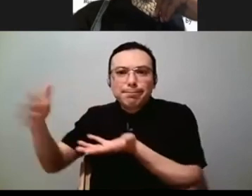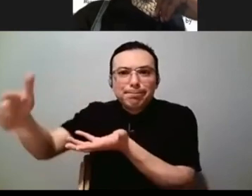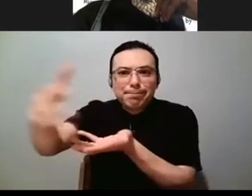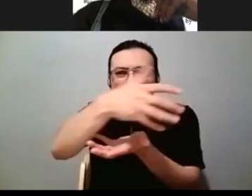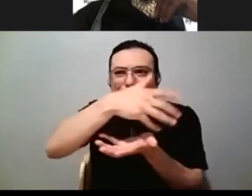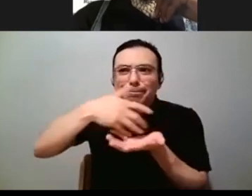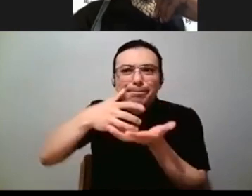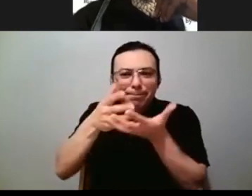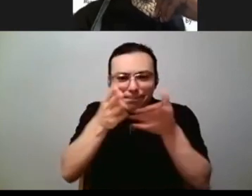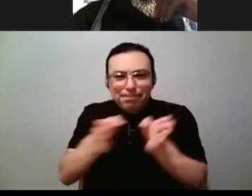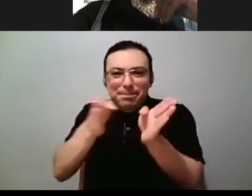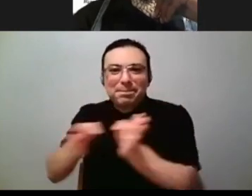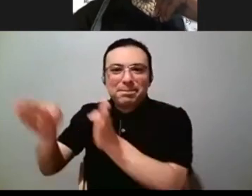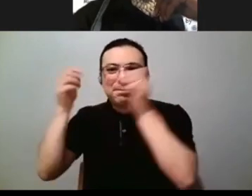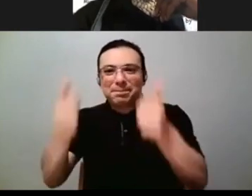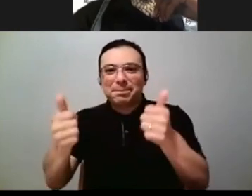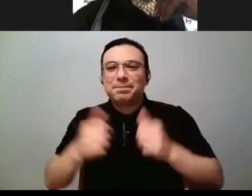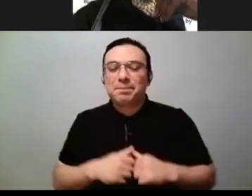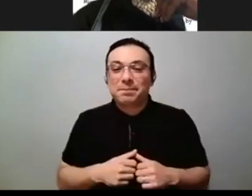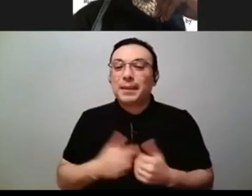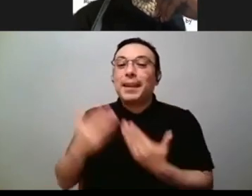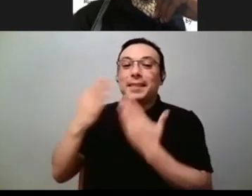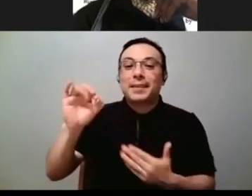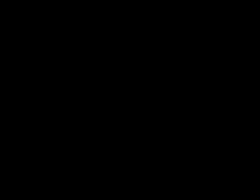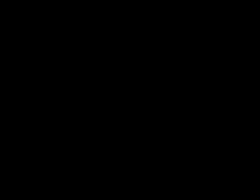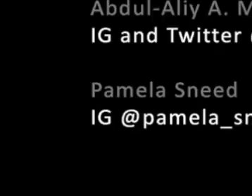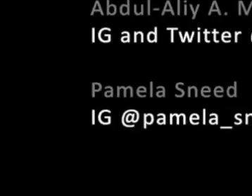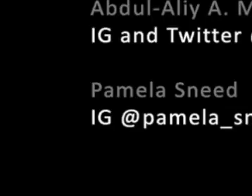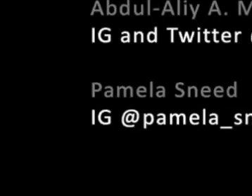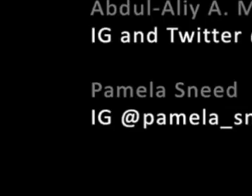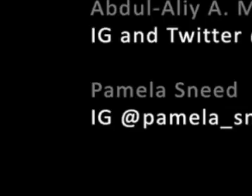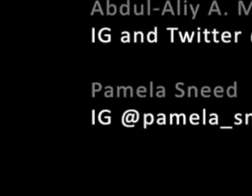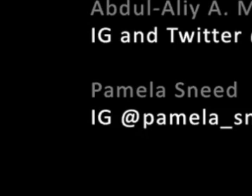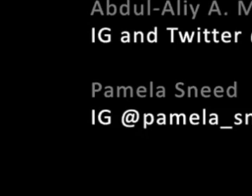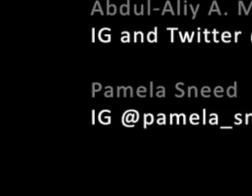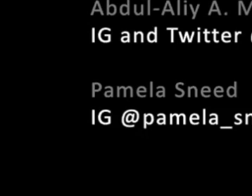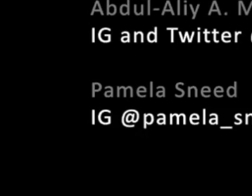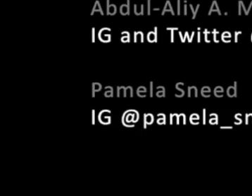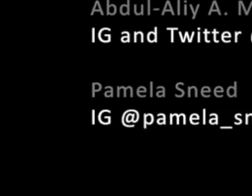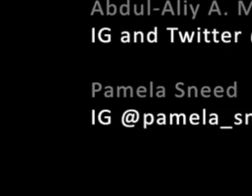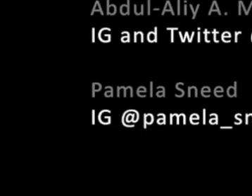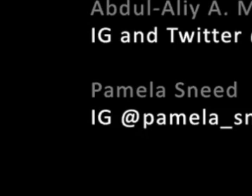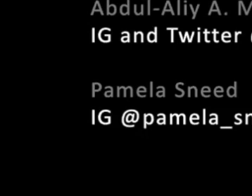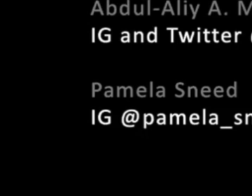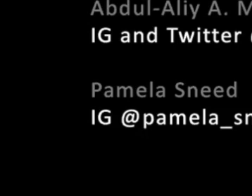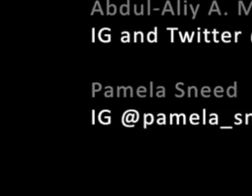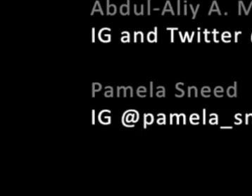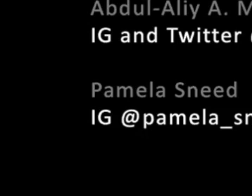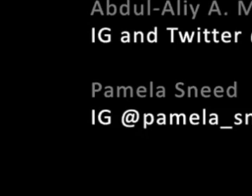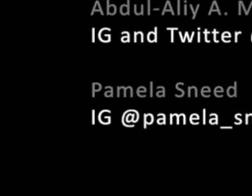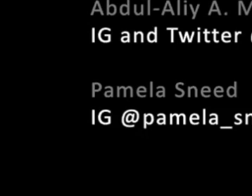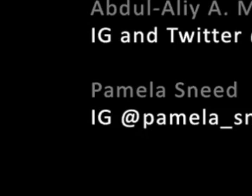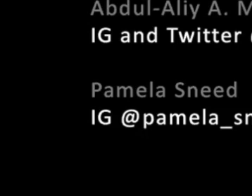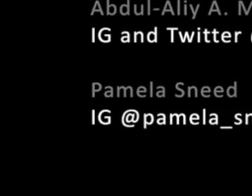i'd like to thank fierce pussie pamela sneed and what would an hiv doula do as well as the ford